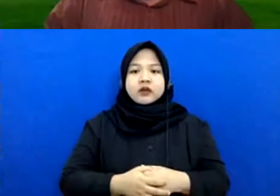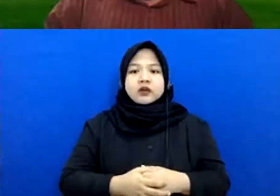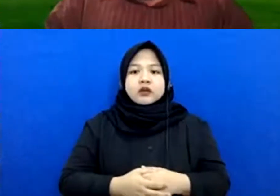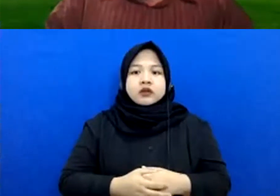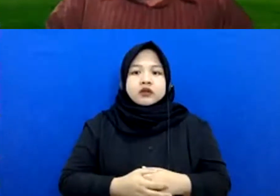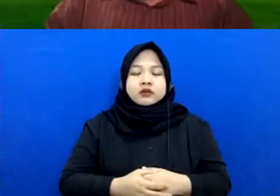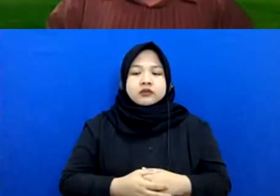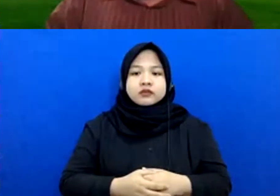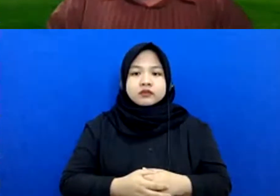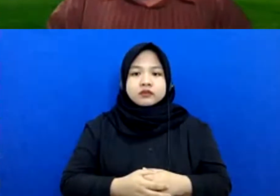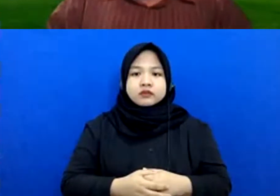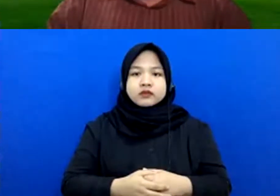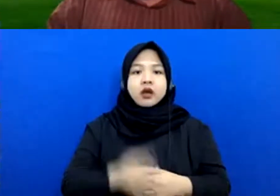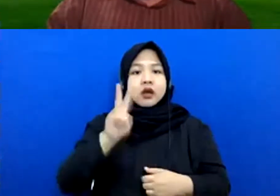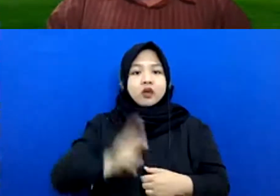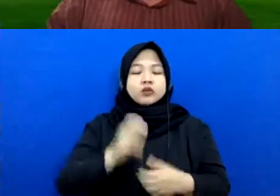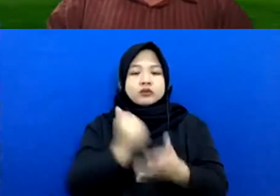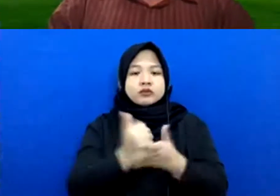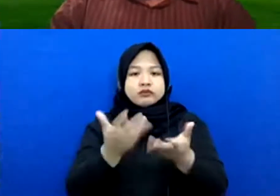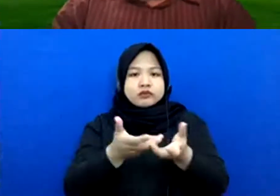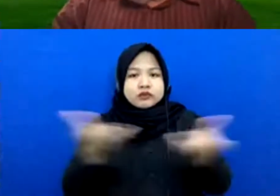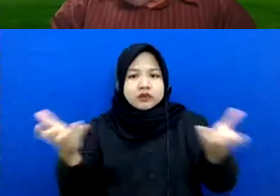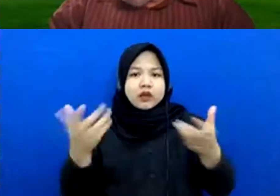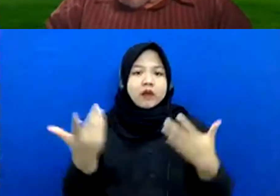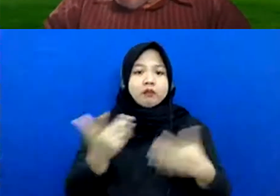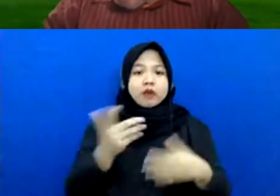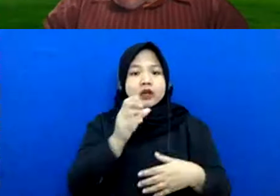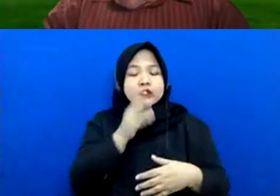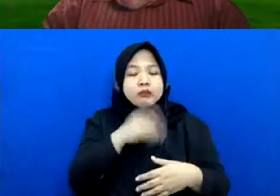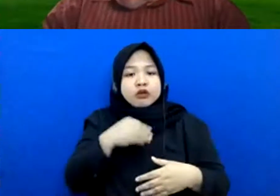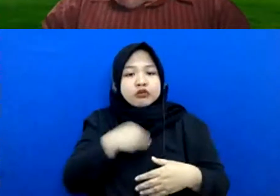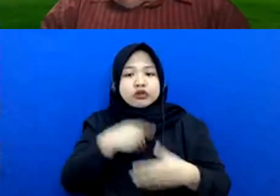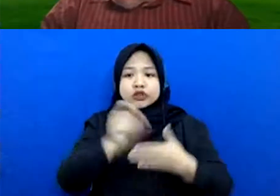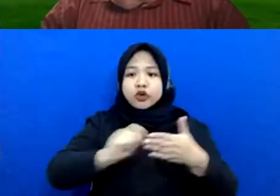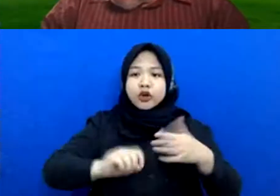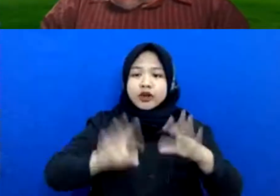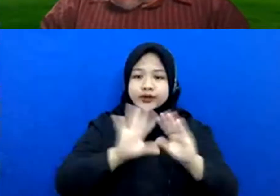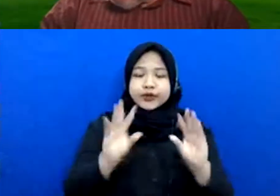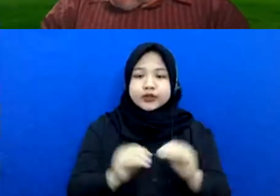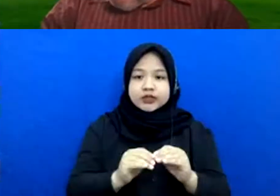of how you define, or what you call an inclusive school.